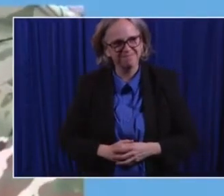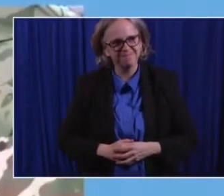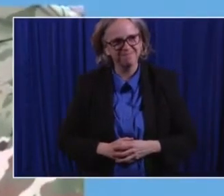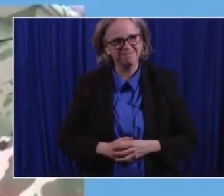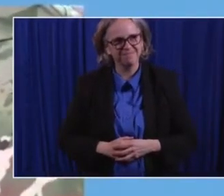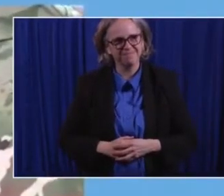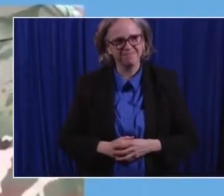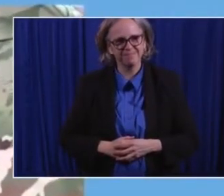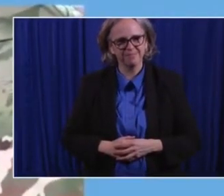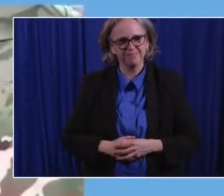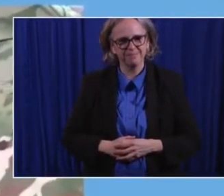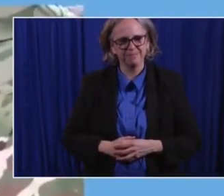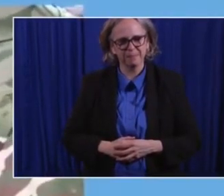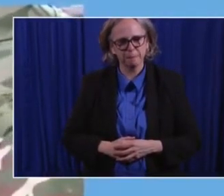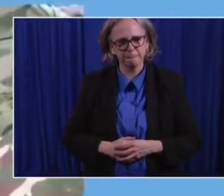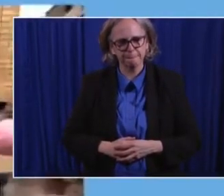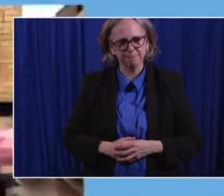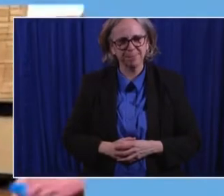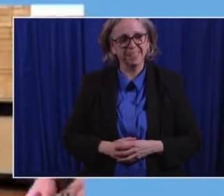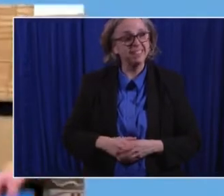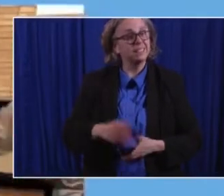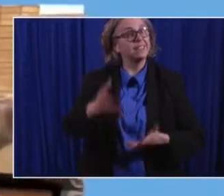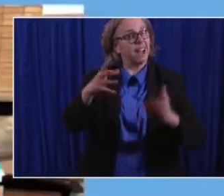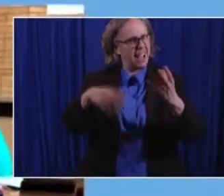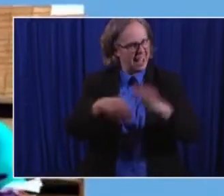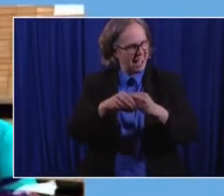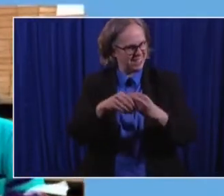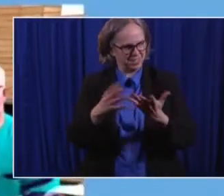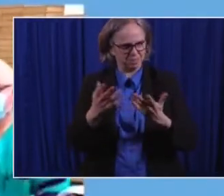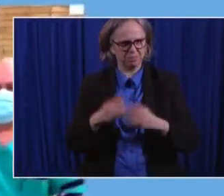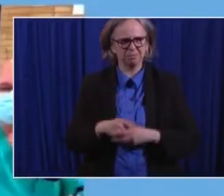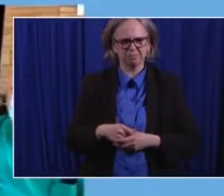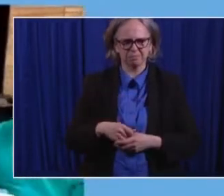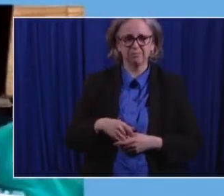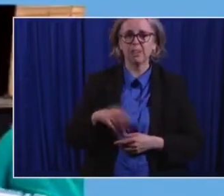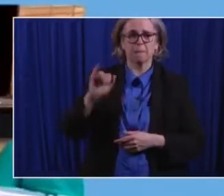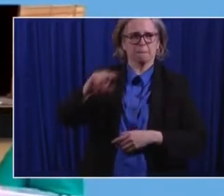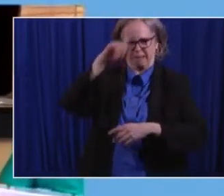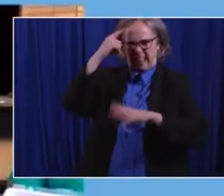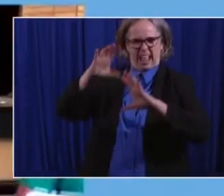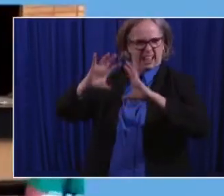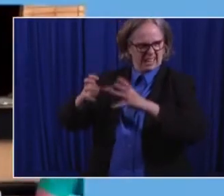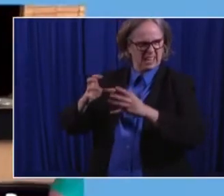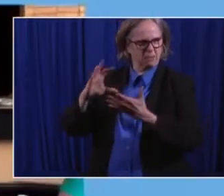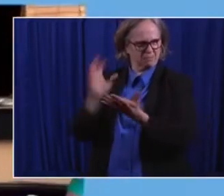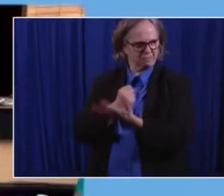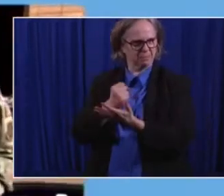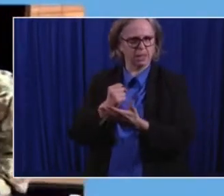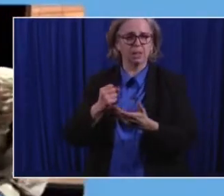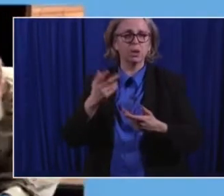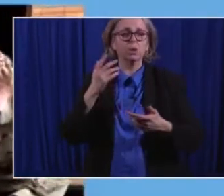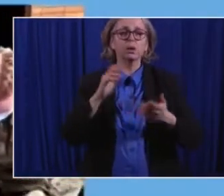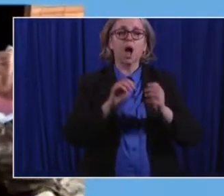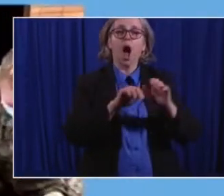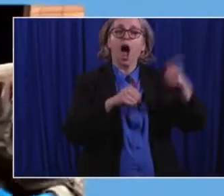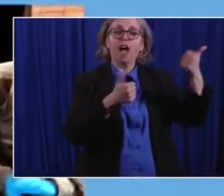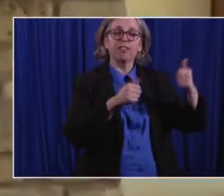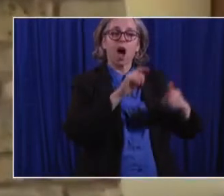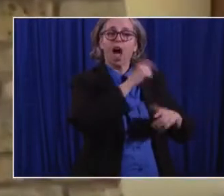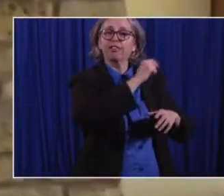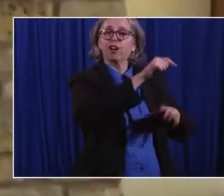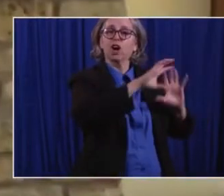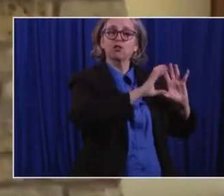there were 2.5 times more African Americans vaccinated at this single event than all of their other vaccination clinics